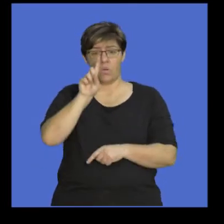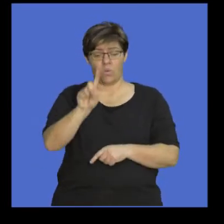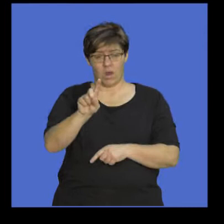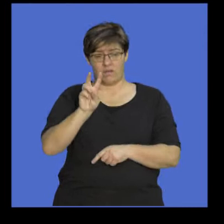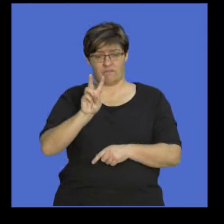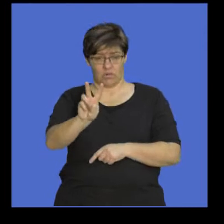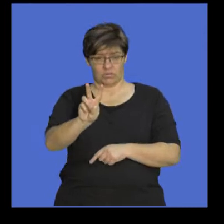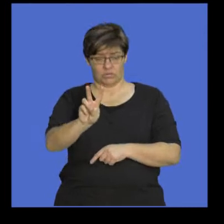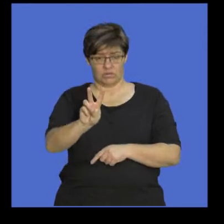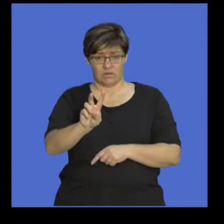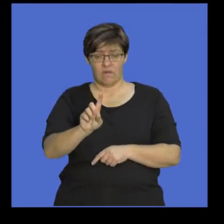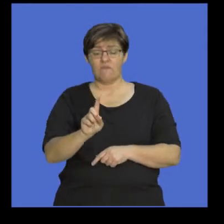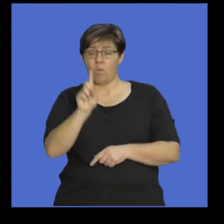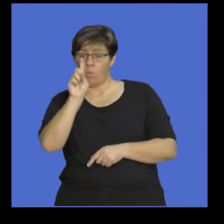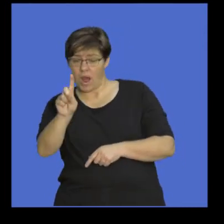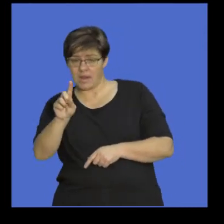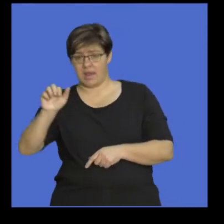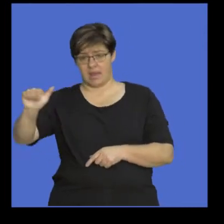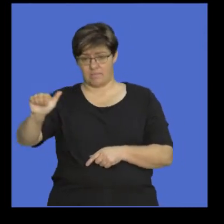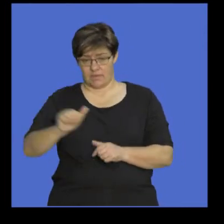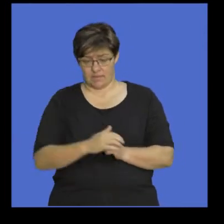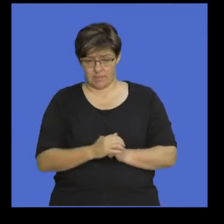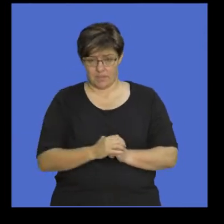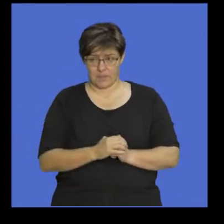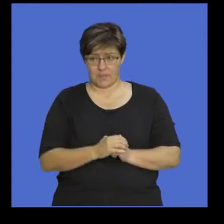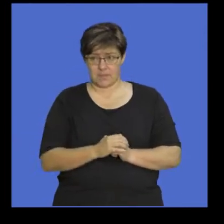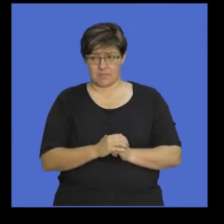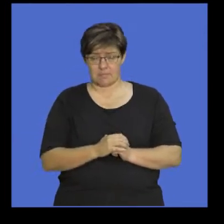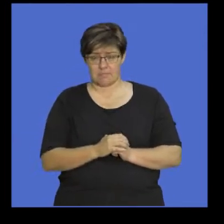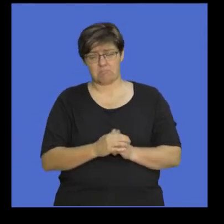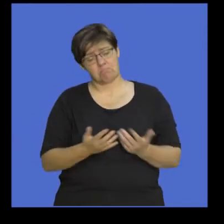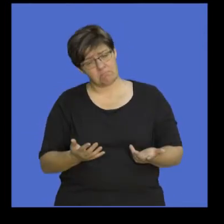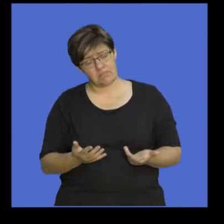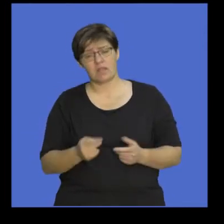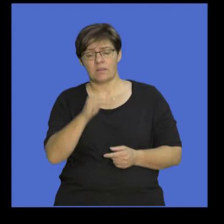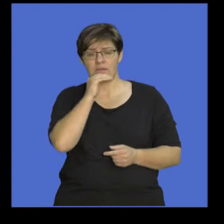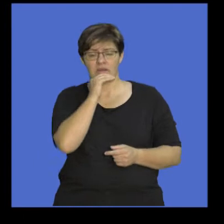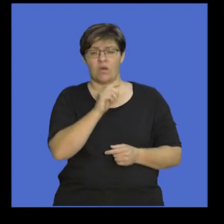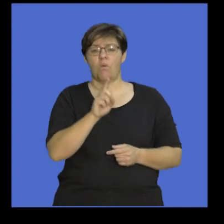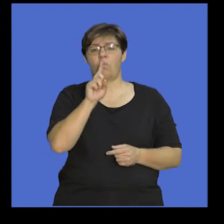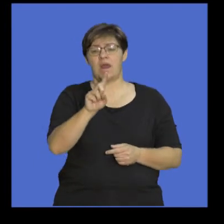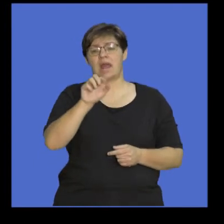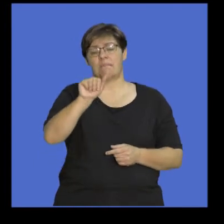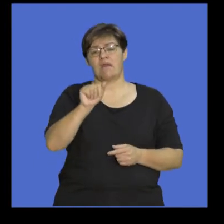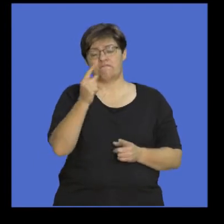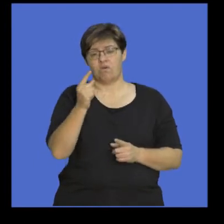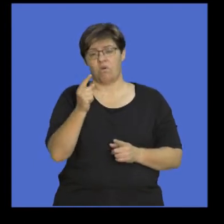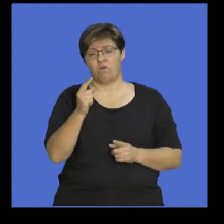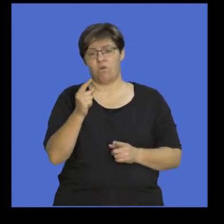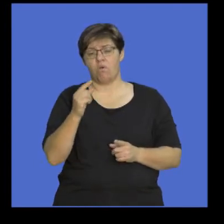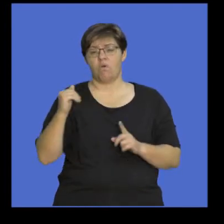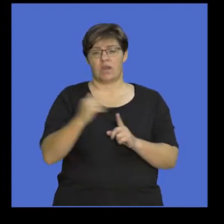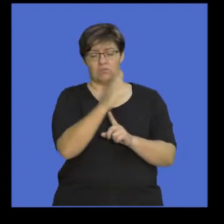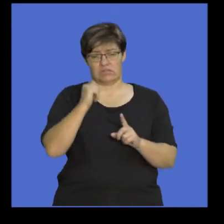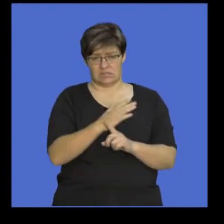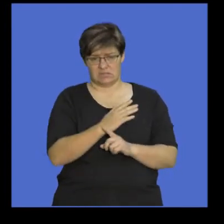to 1 volt per ampere, okay? If we say per ampere, we are saying there's 1 ampere of current. And